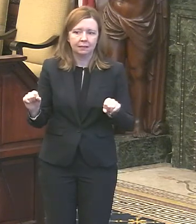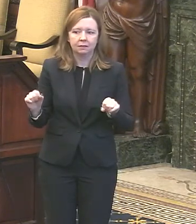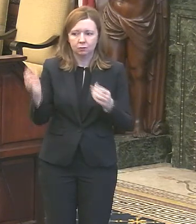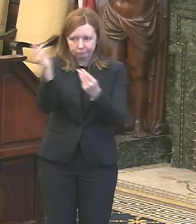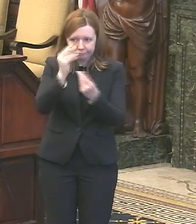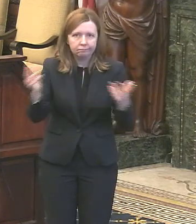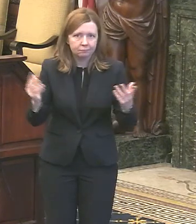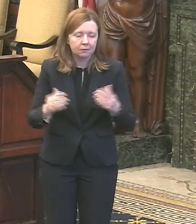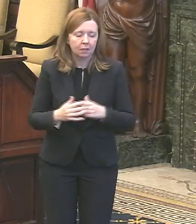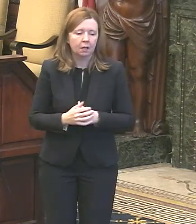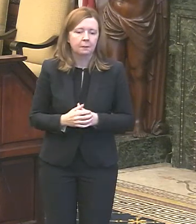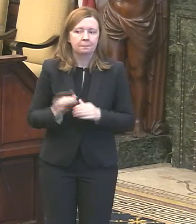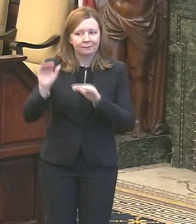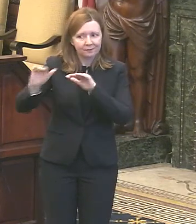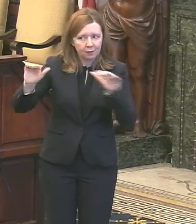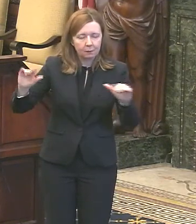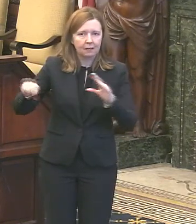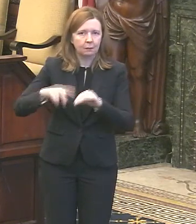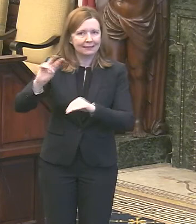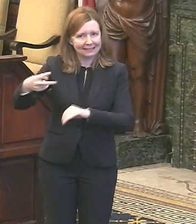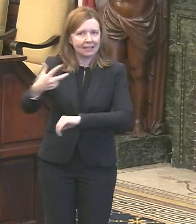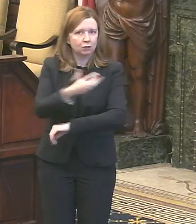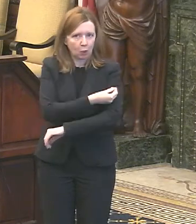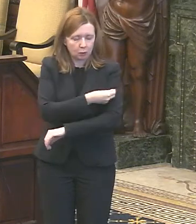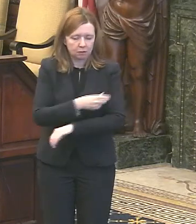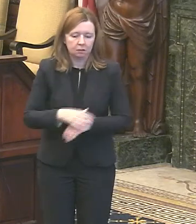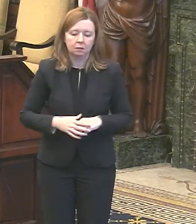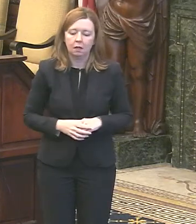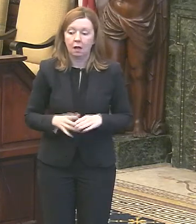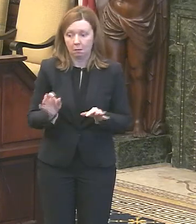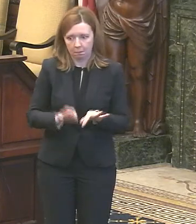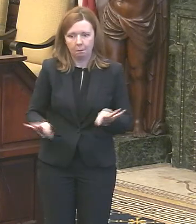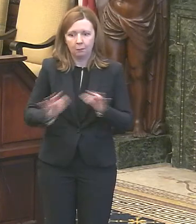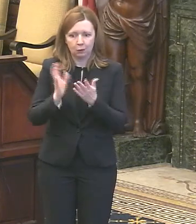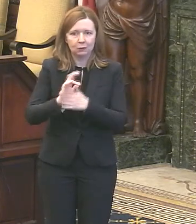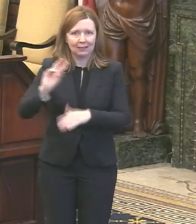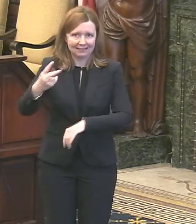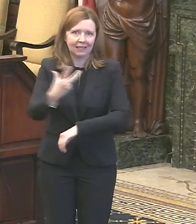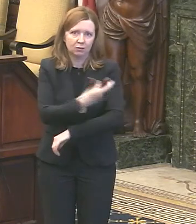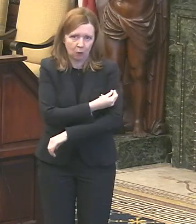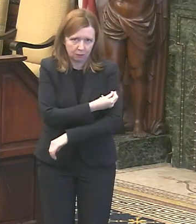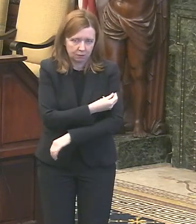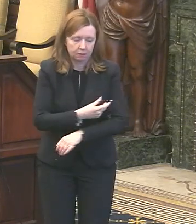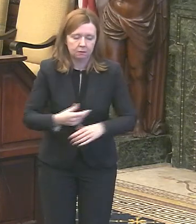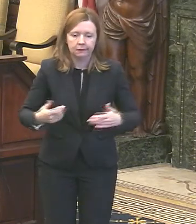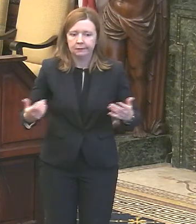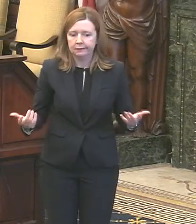them to remind them of their second dose and remind them of the importance of getting their second dose.